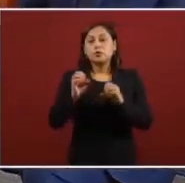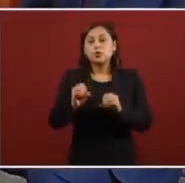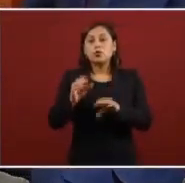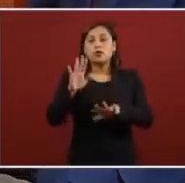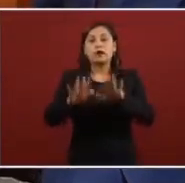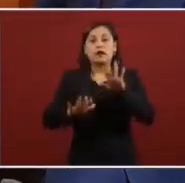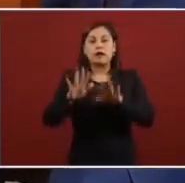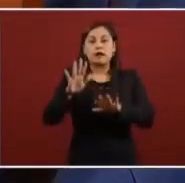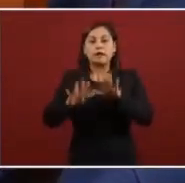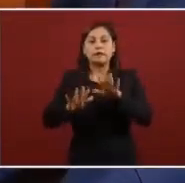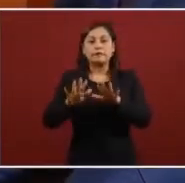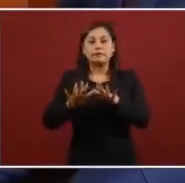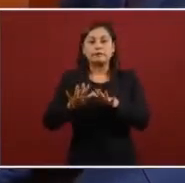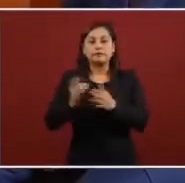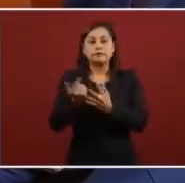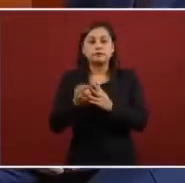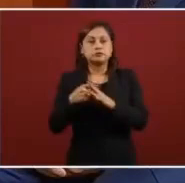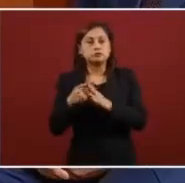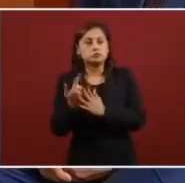for the expenses,